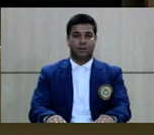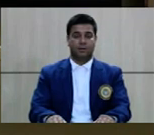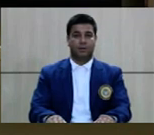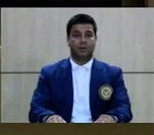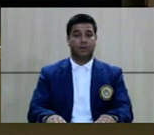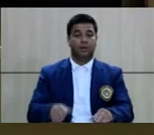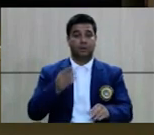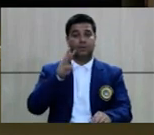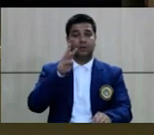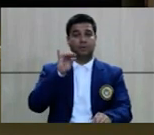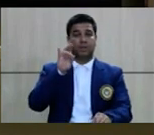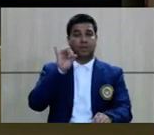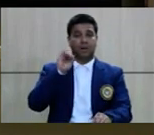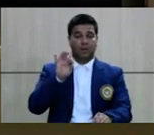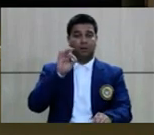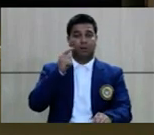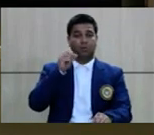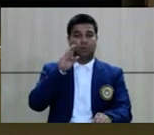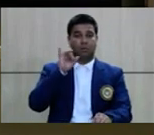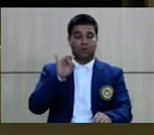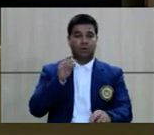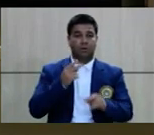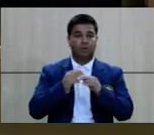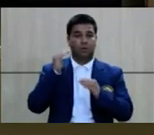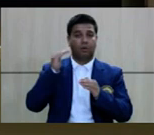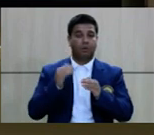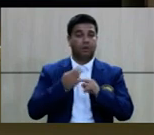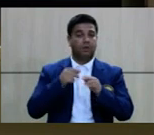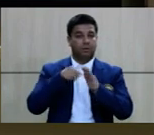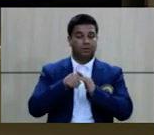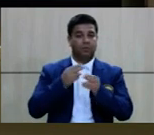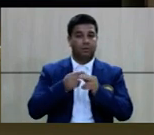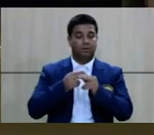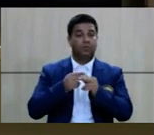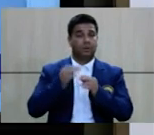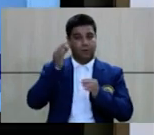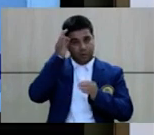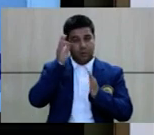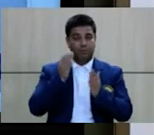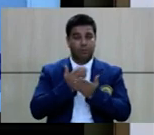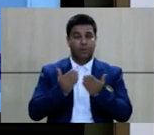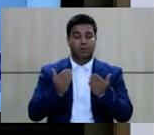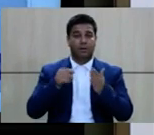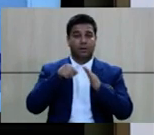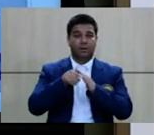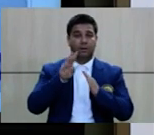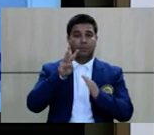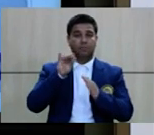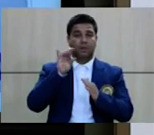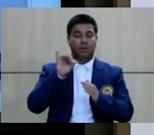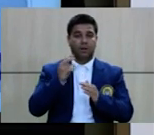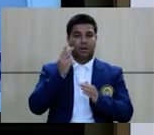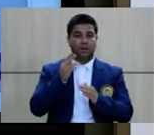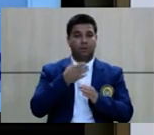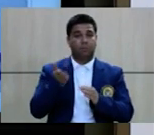Endi mineral o'g'itlar toifalanishi to'g'risida eslab olamiz. Mineral o'g'itlar